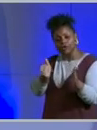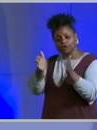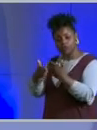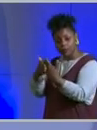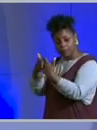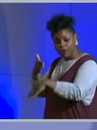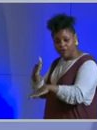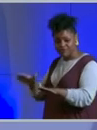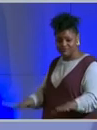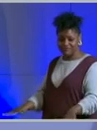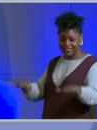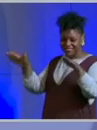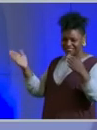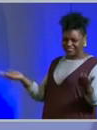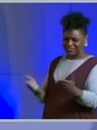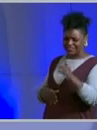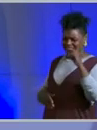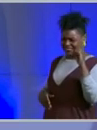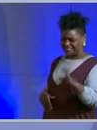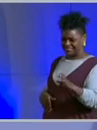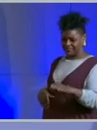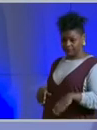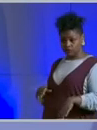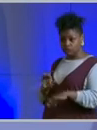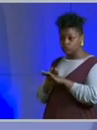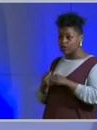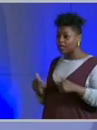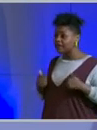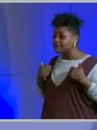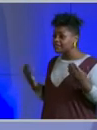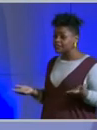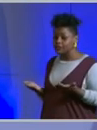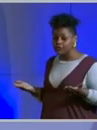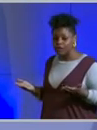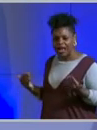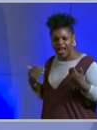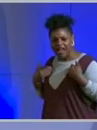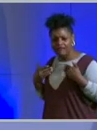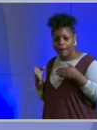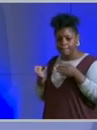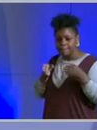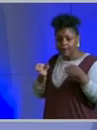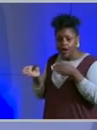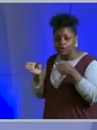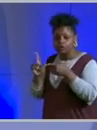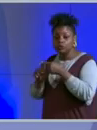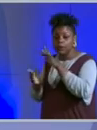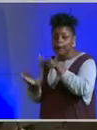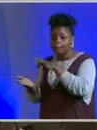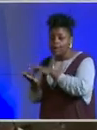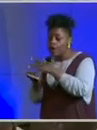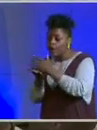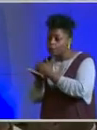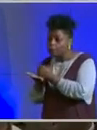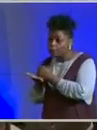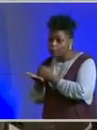and raised here and chooses to live here should have a pathway to a middle income in Washington, D.C.?